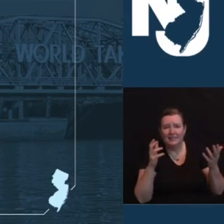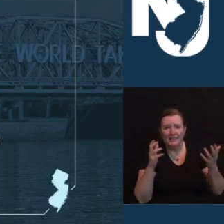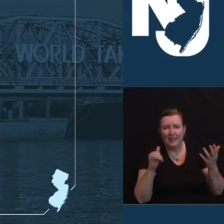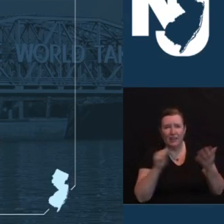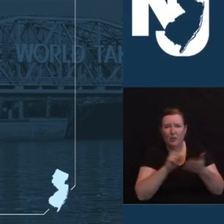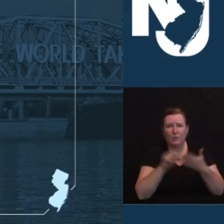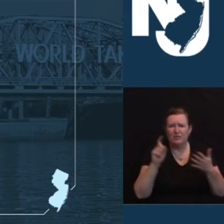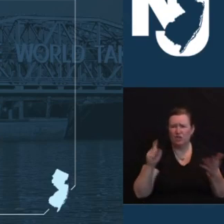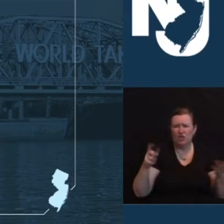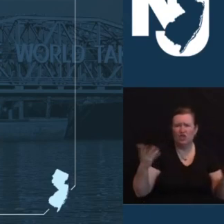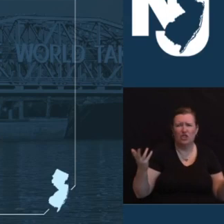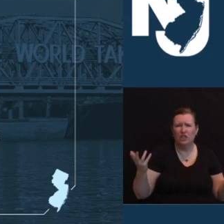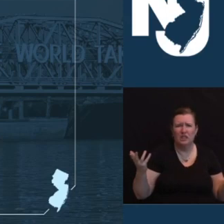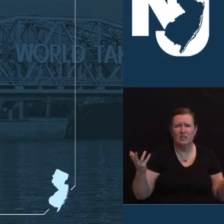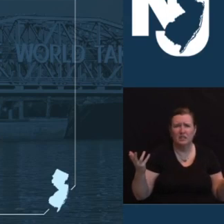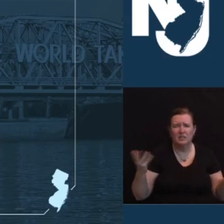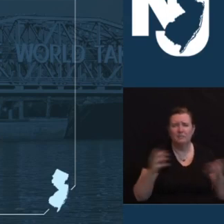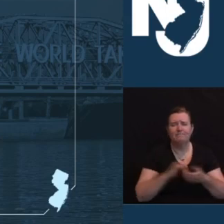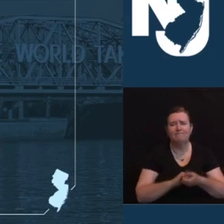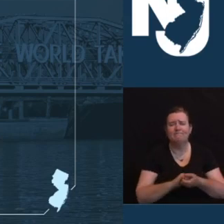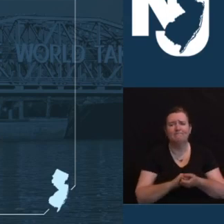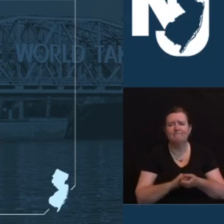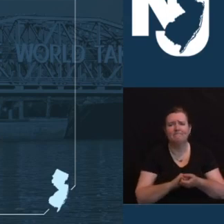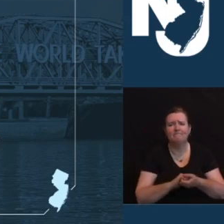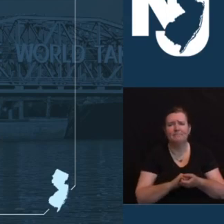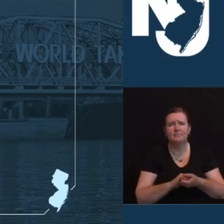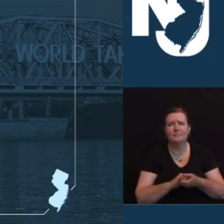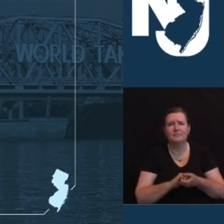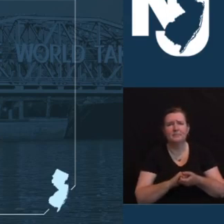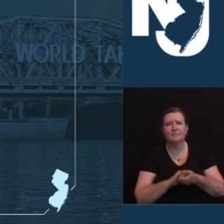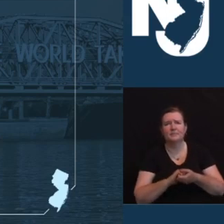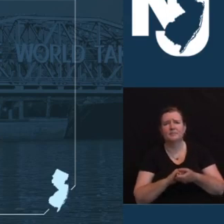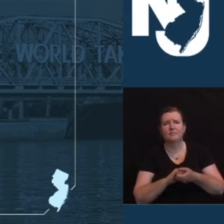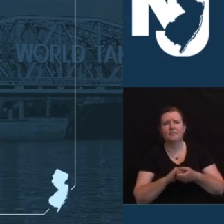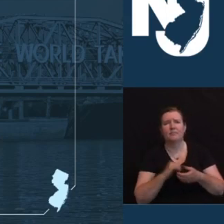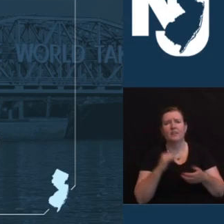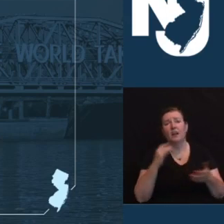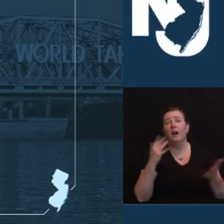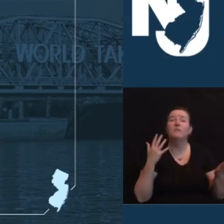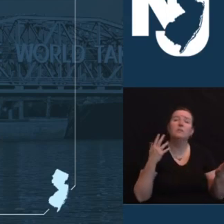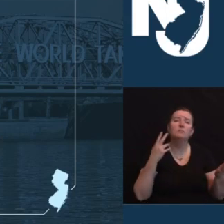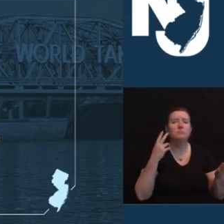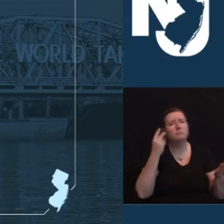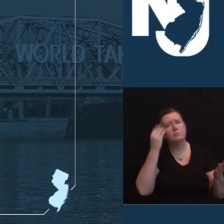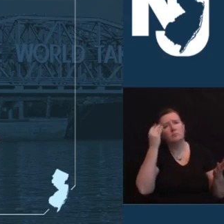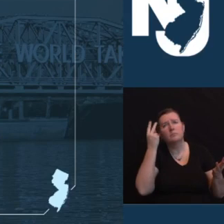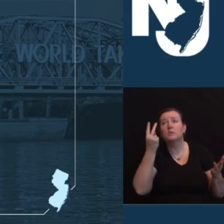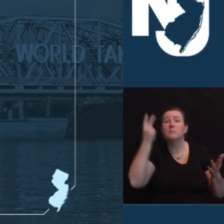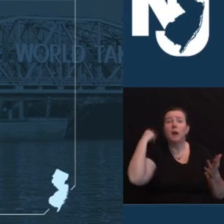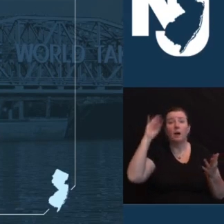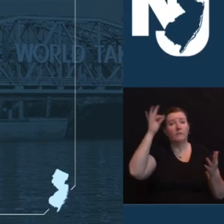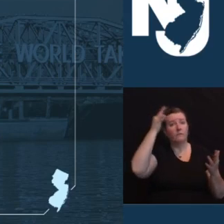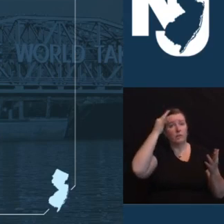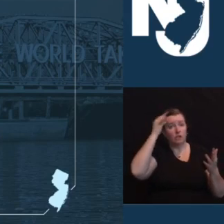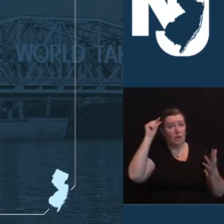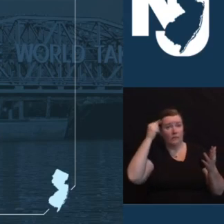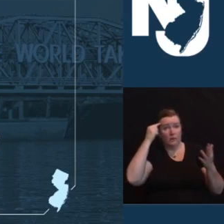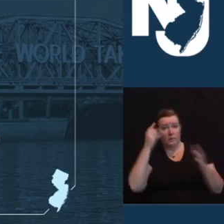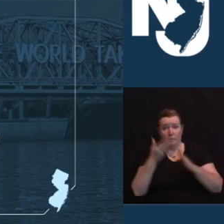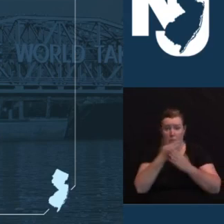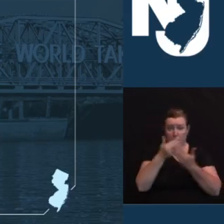and done so through the normal channels. When you look back on what the federal government did spring into early